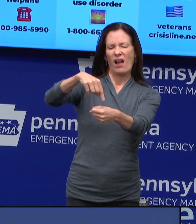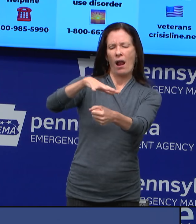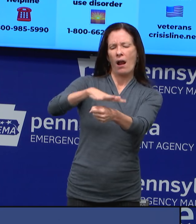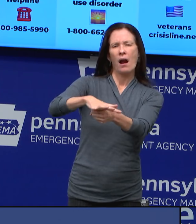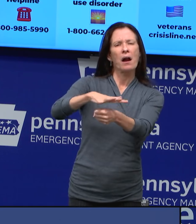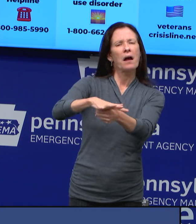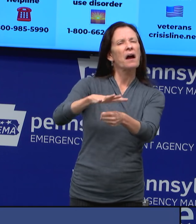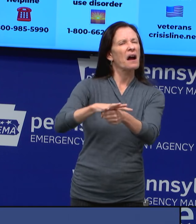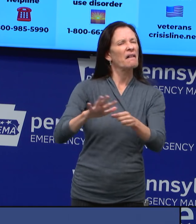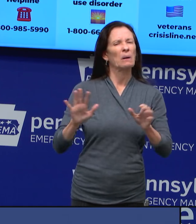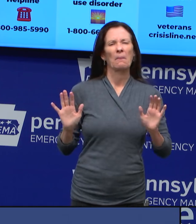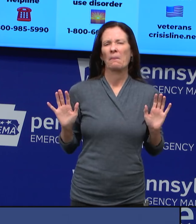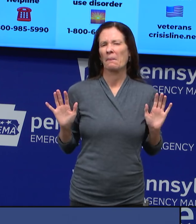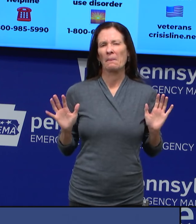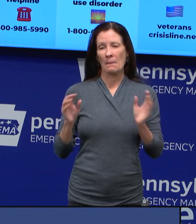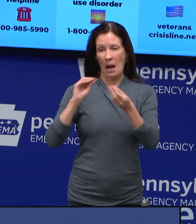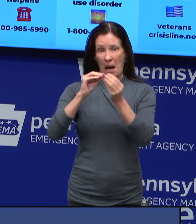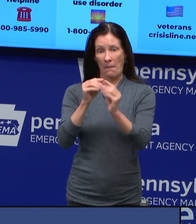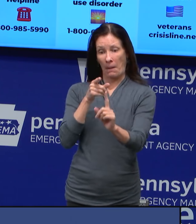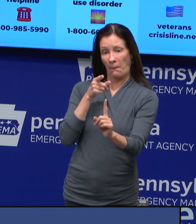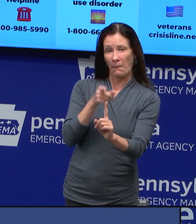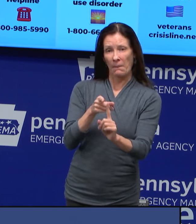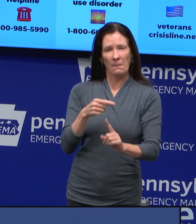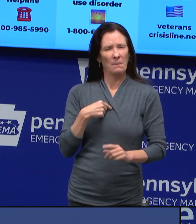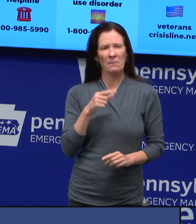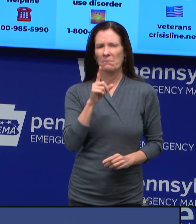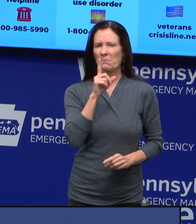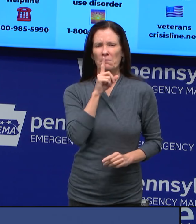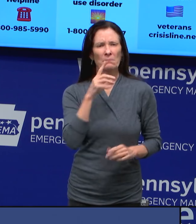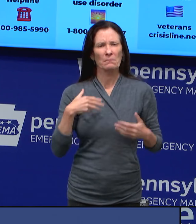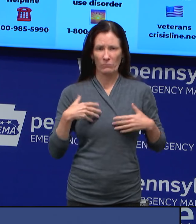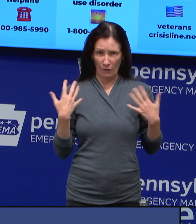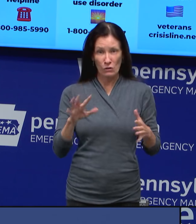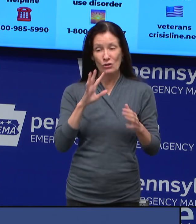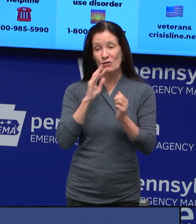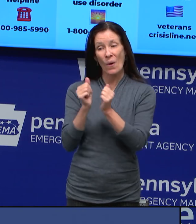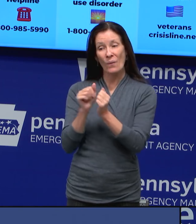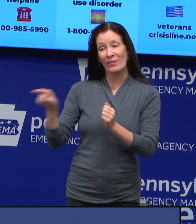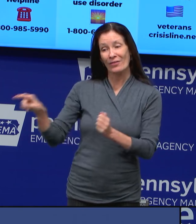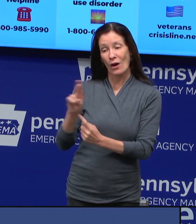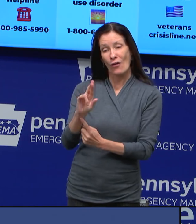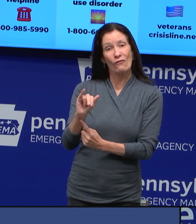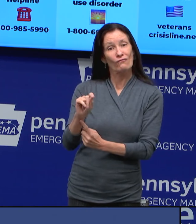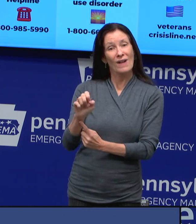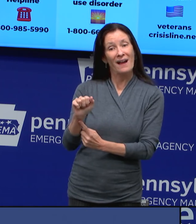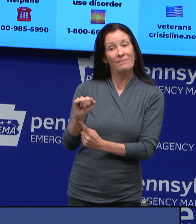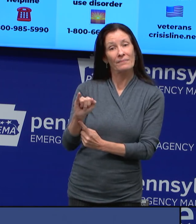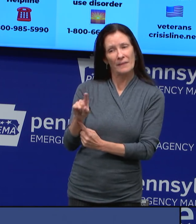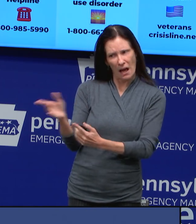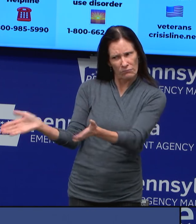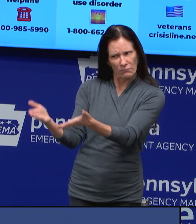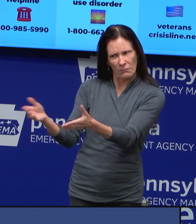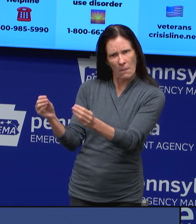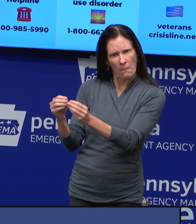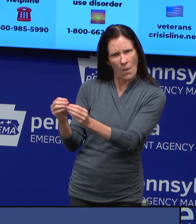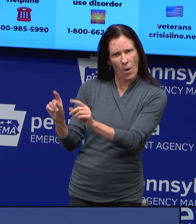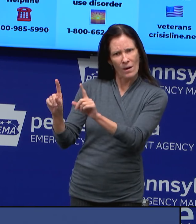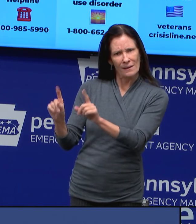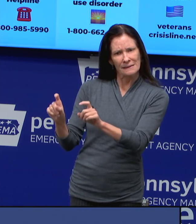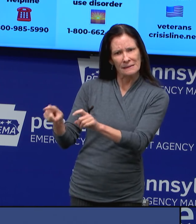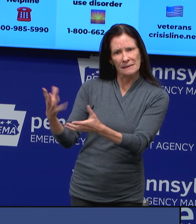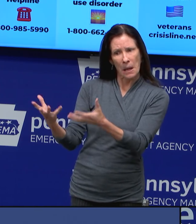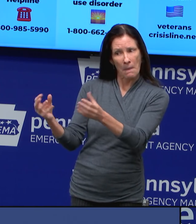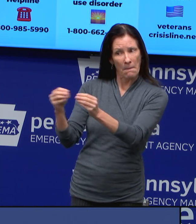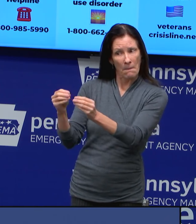had discussions with Rite Aid about testing in their facilities. We might look at some other facilities to do testing. We've discussed